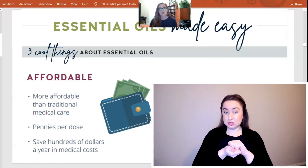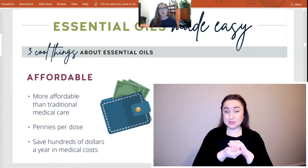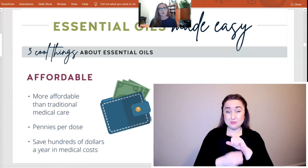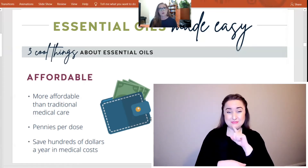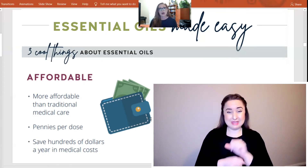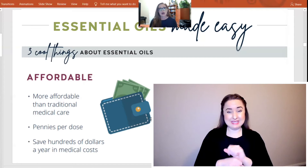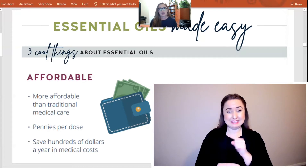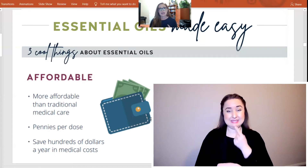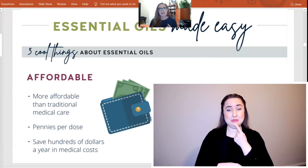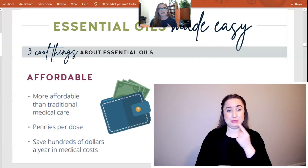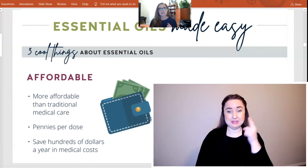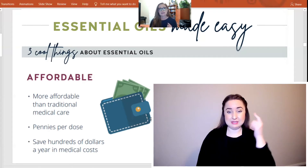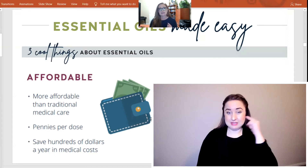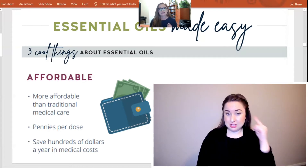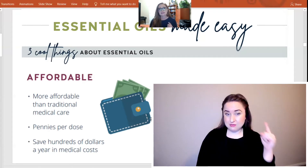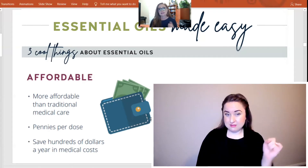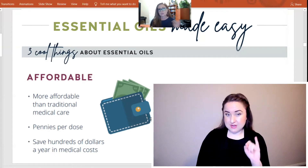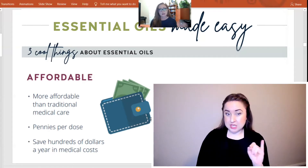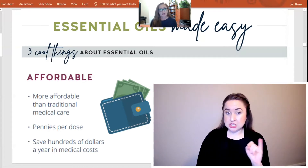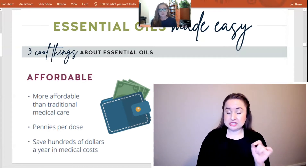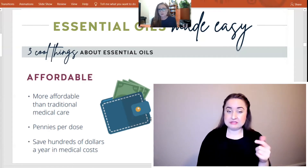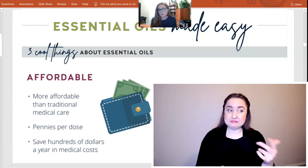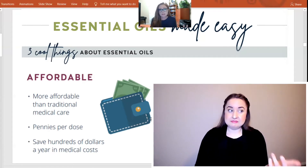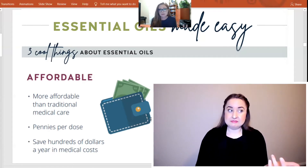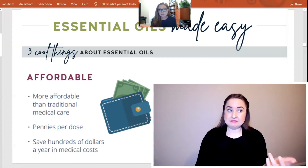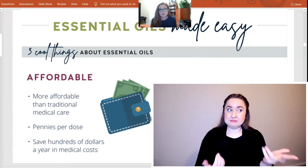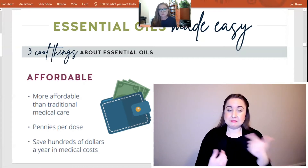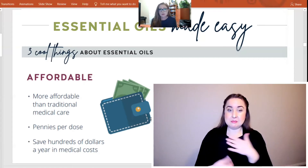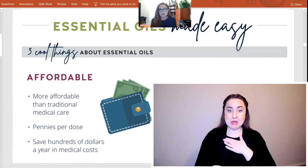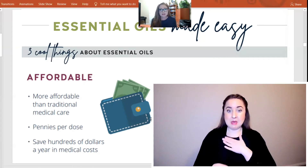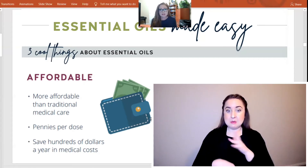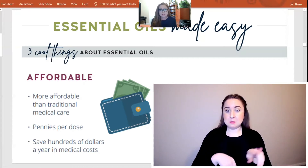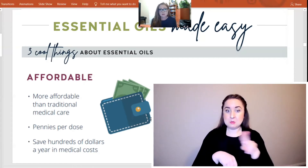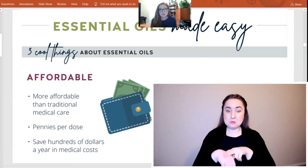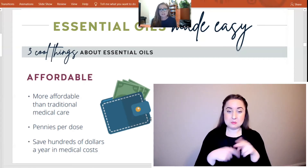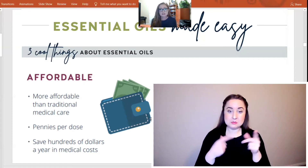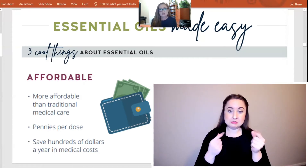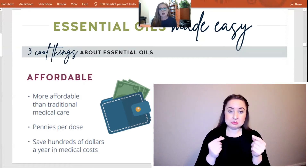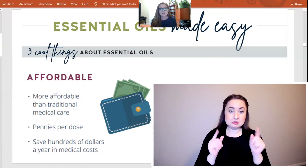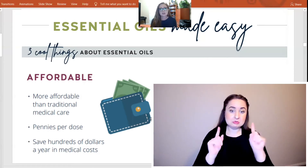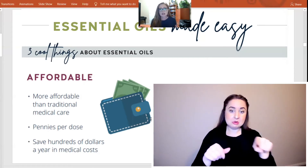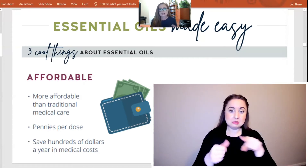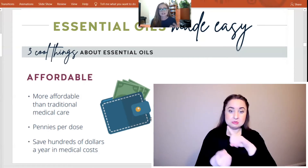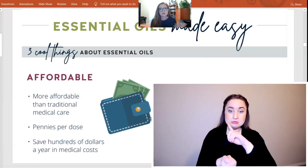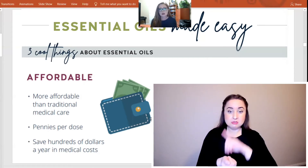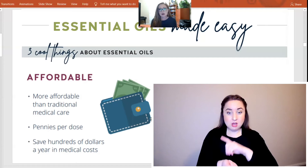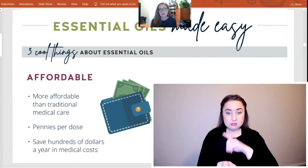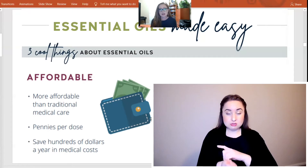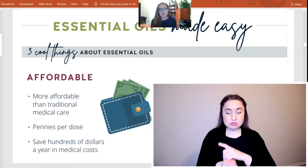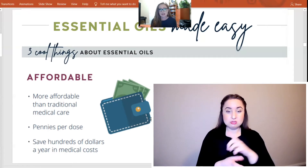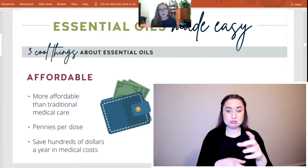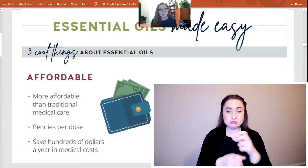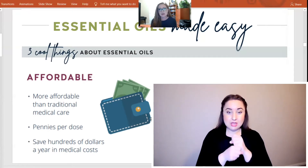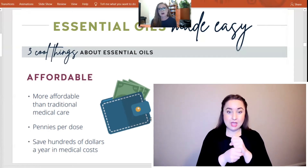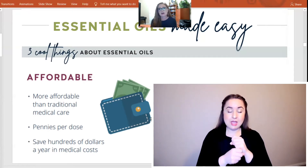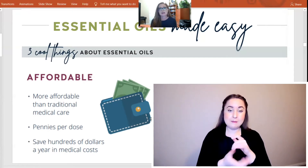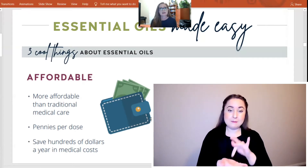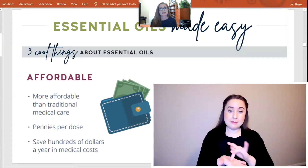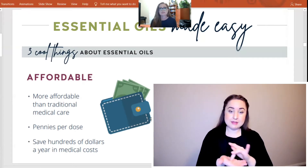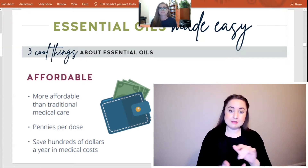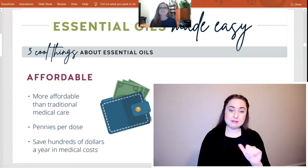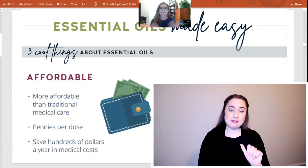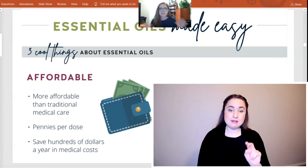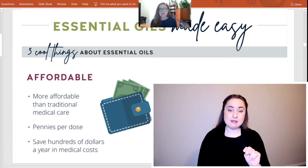So I did what I knew what to do. I, I still went to the doctor. I still got my antibiotic